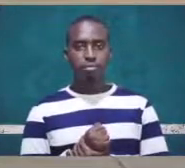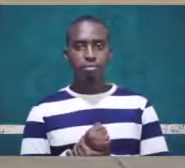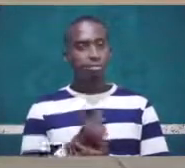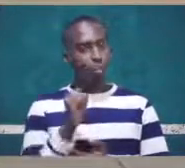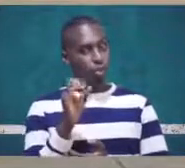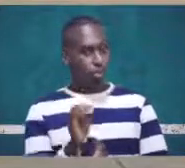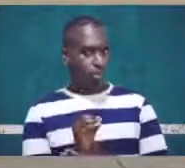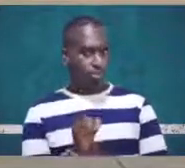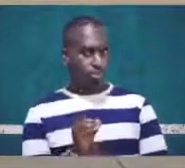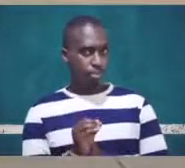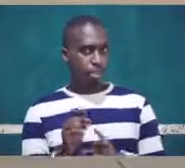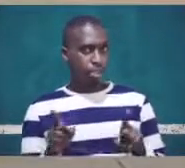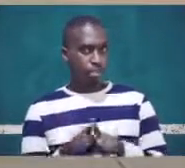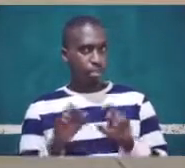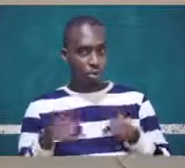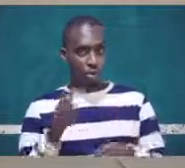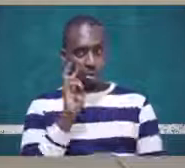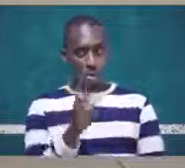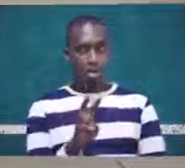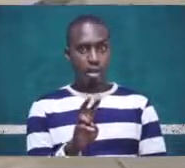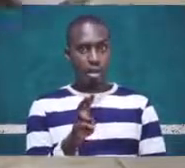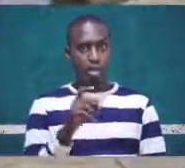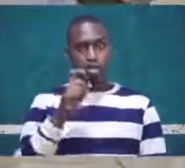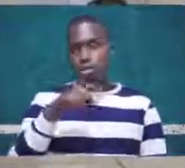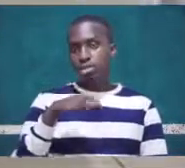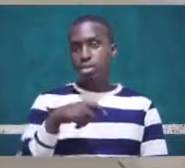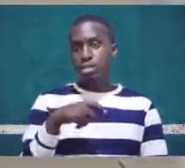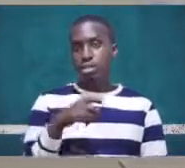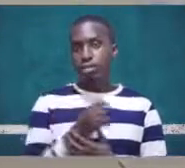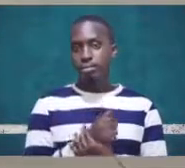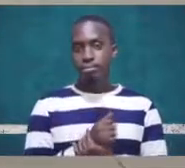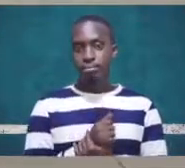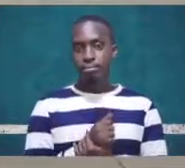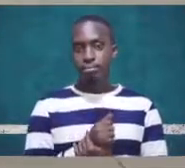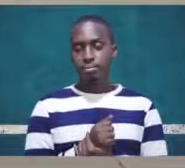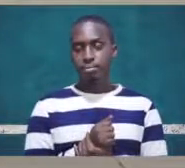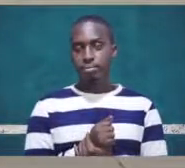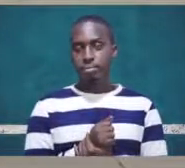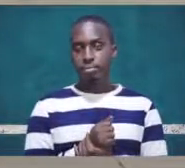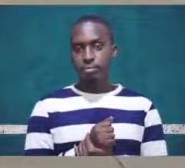So, and as you can see, you need to